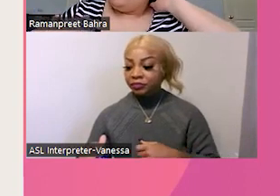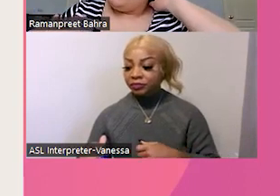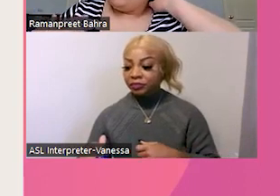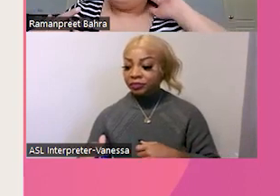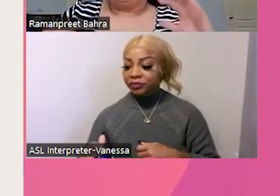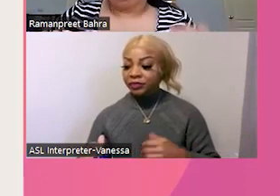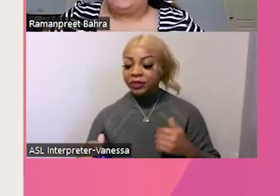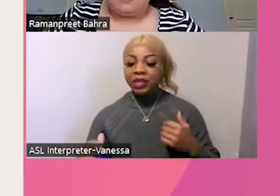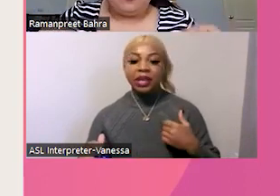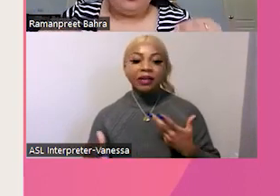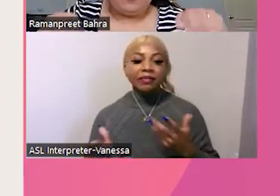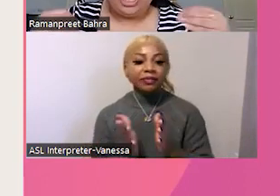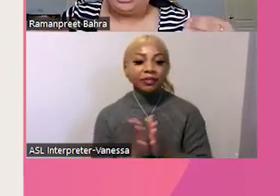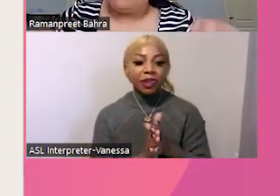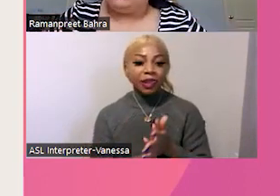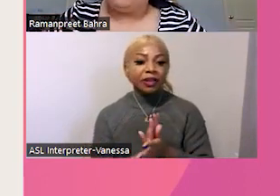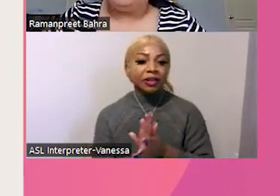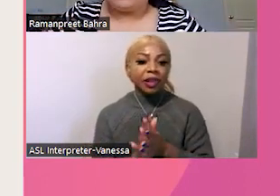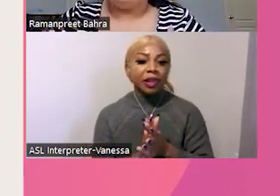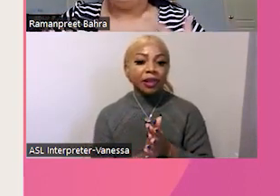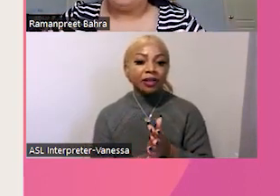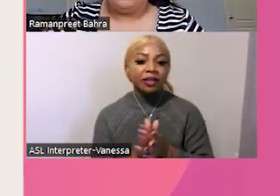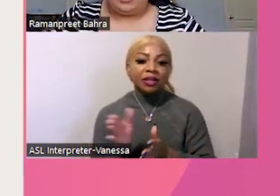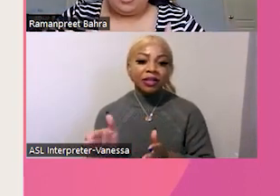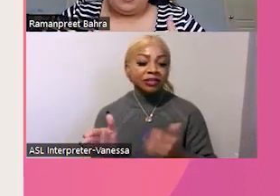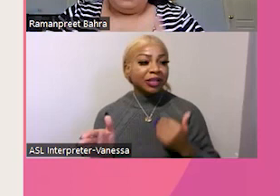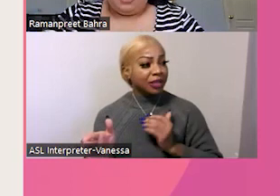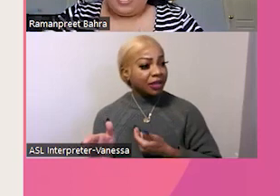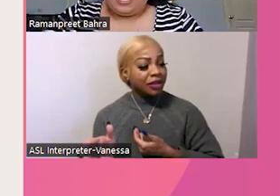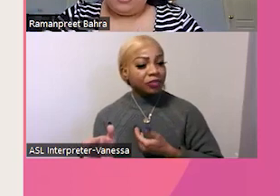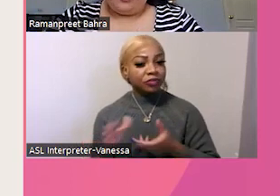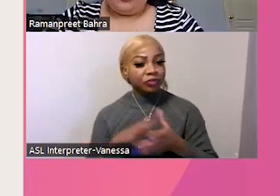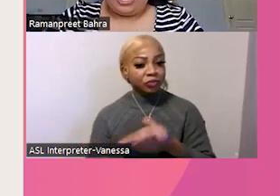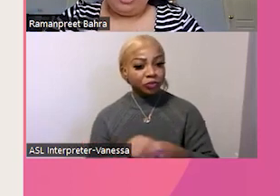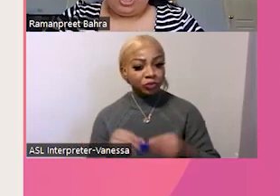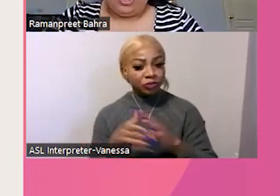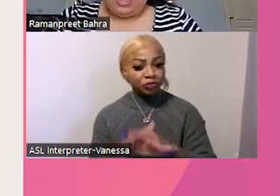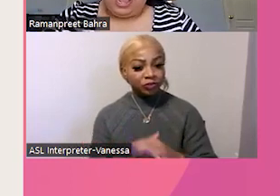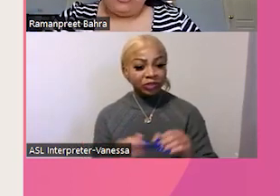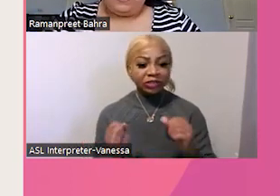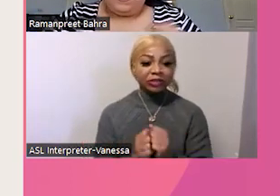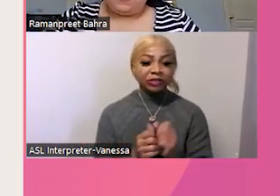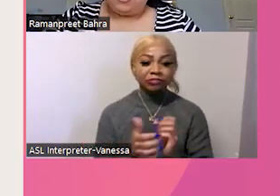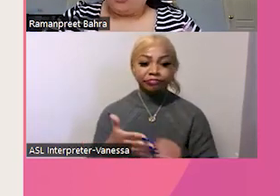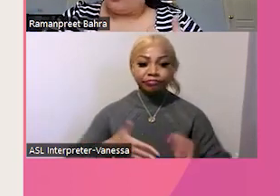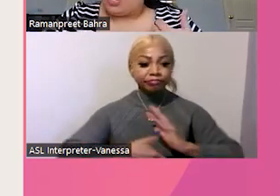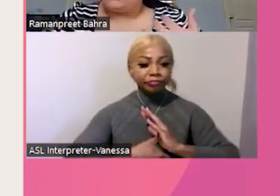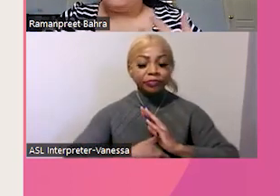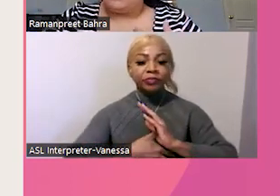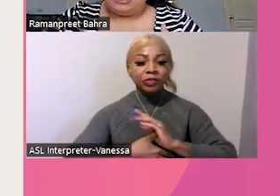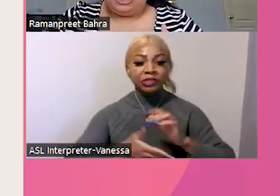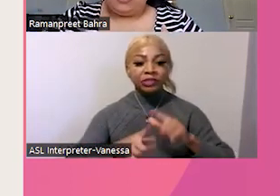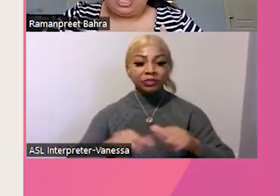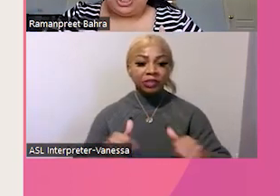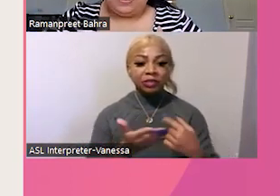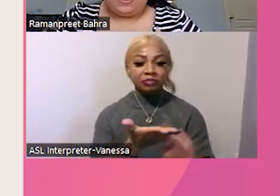pushing forth a subjugated knowledge where it's our stories taking full center as we discuss cultural practices